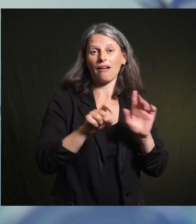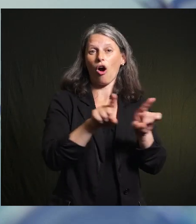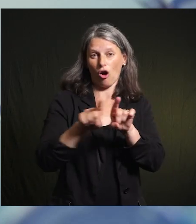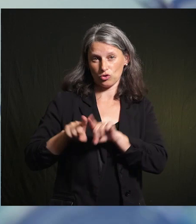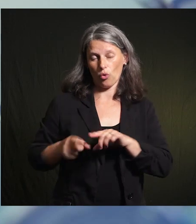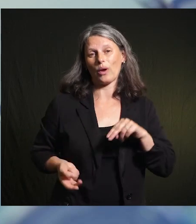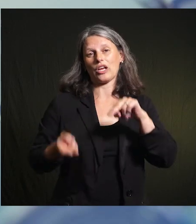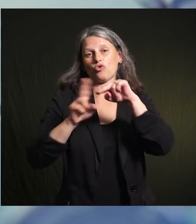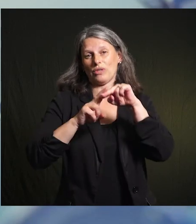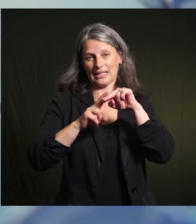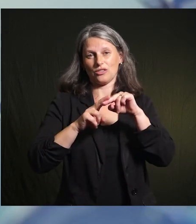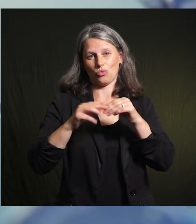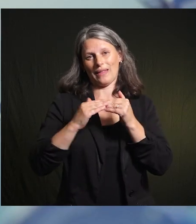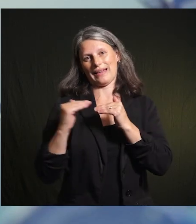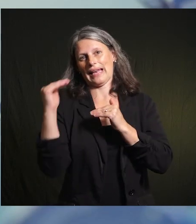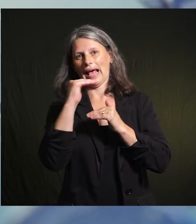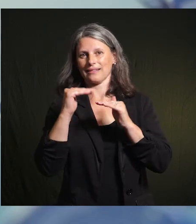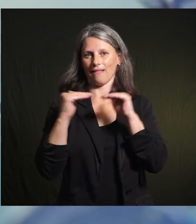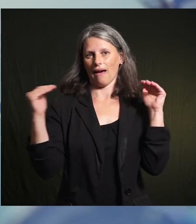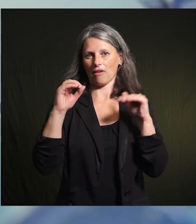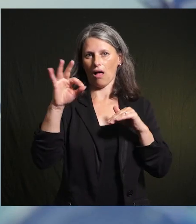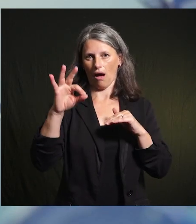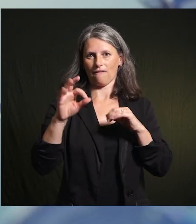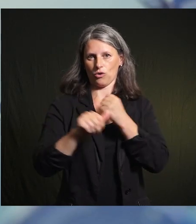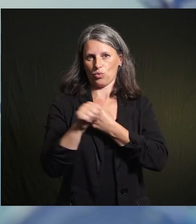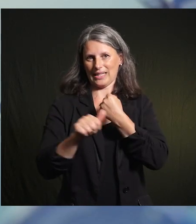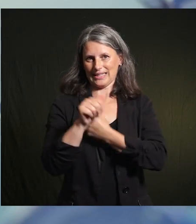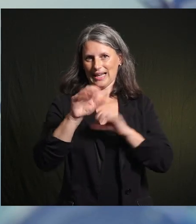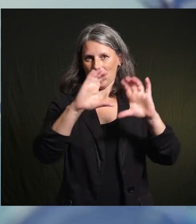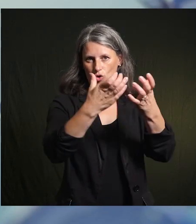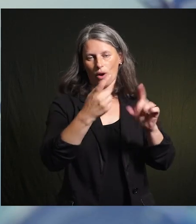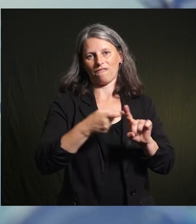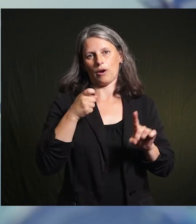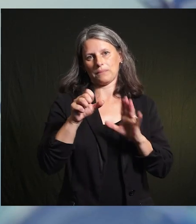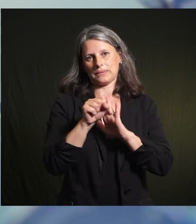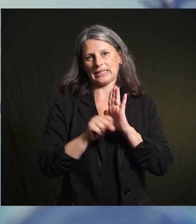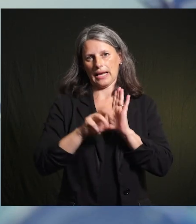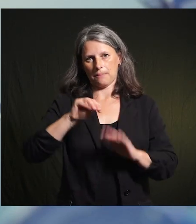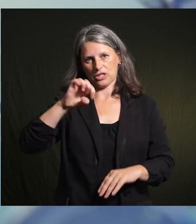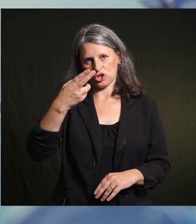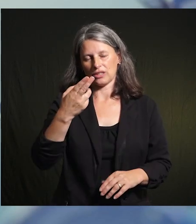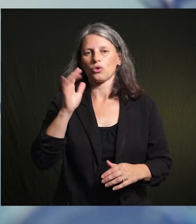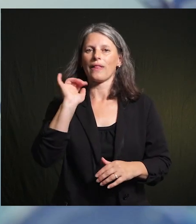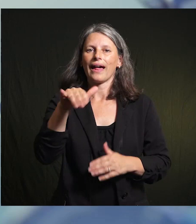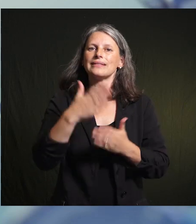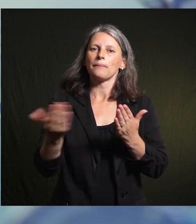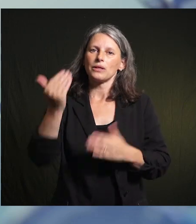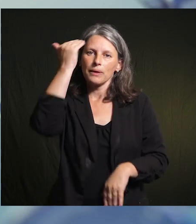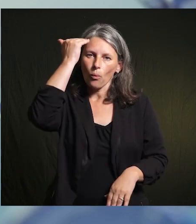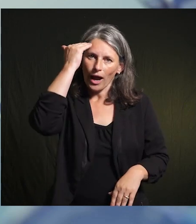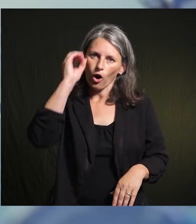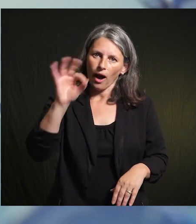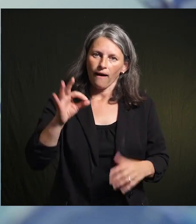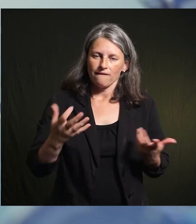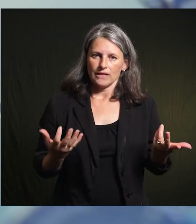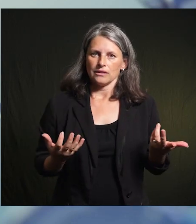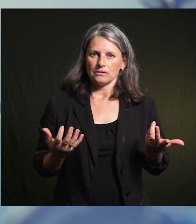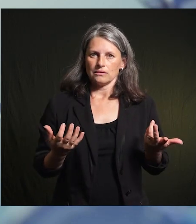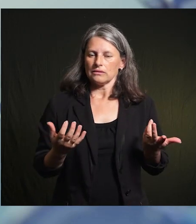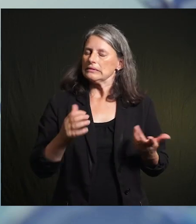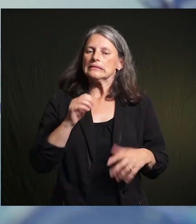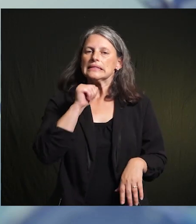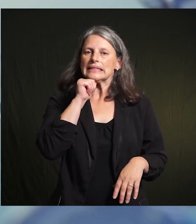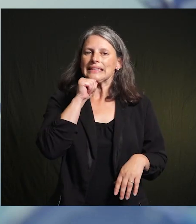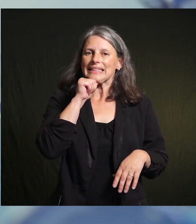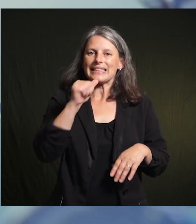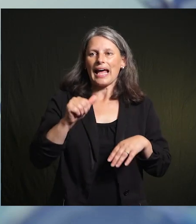the next level of risk categorization by the state of Michigan. So that's something to be aware of. Right now, that's